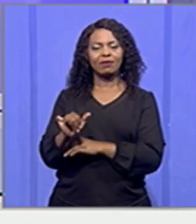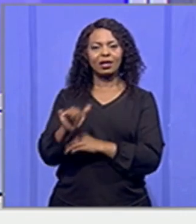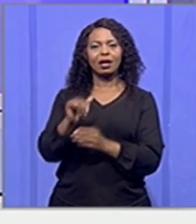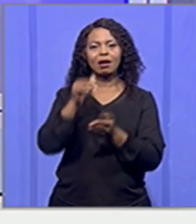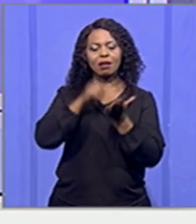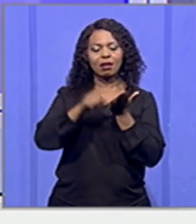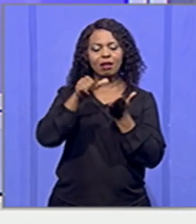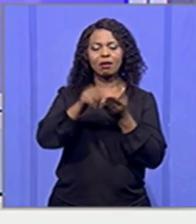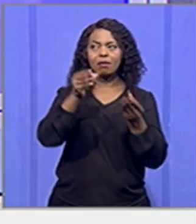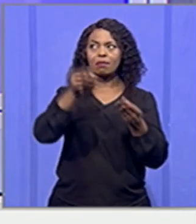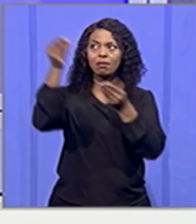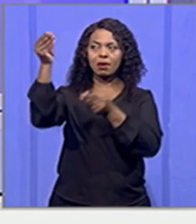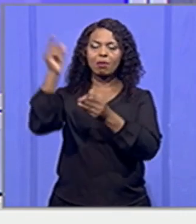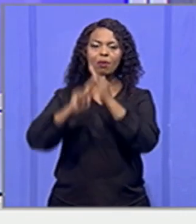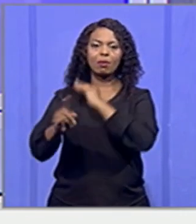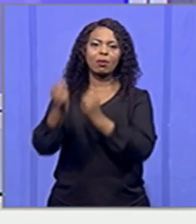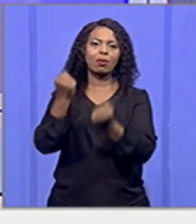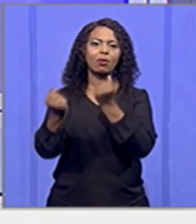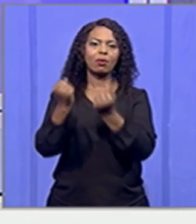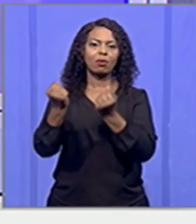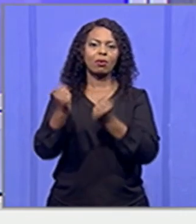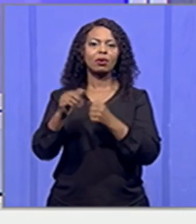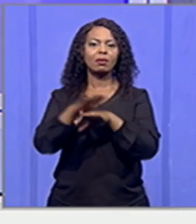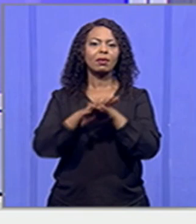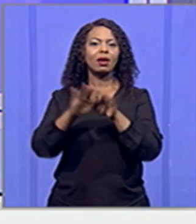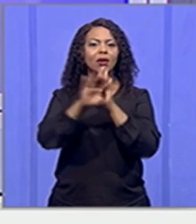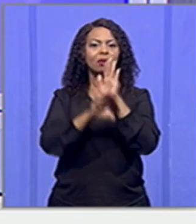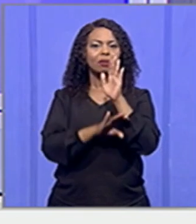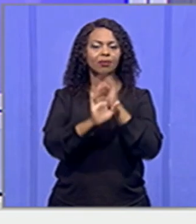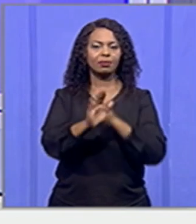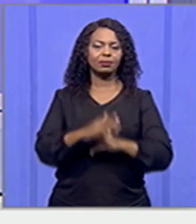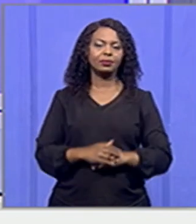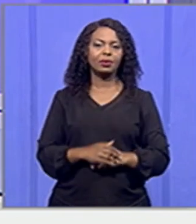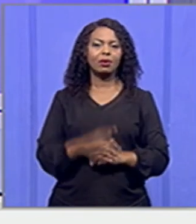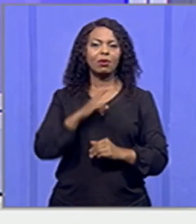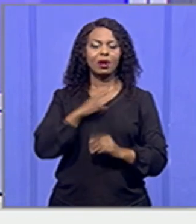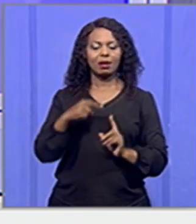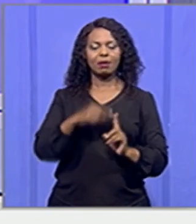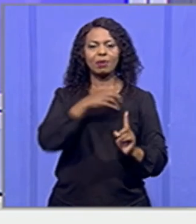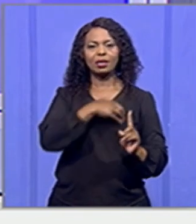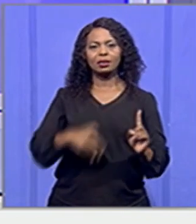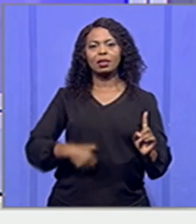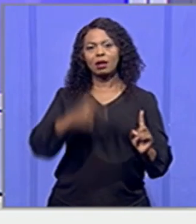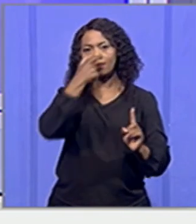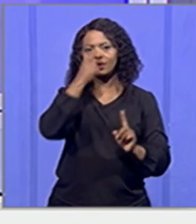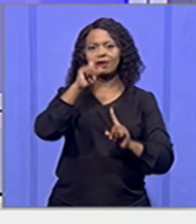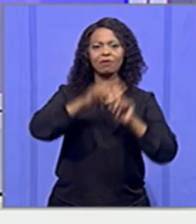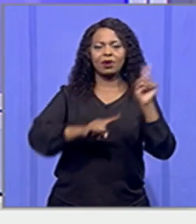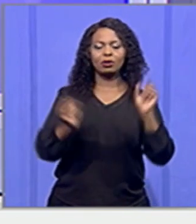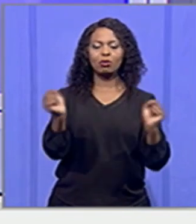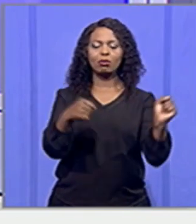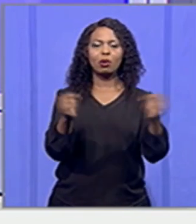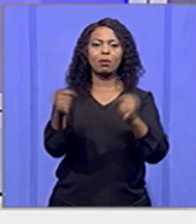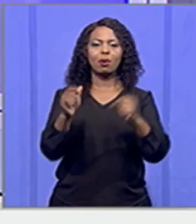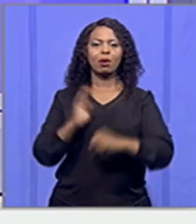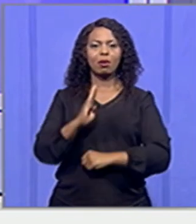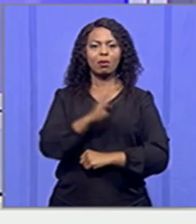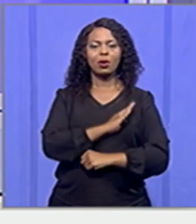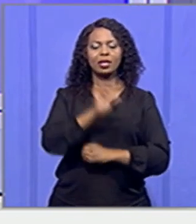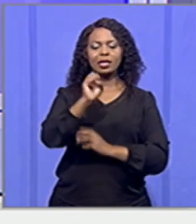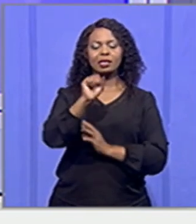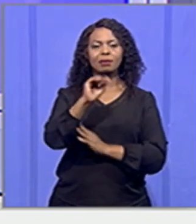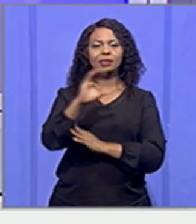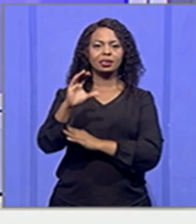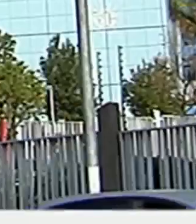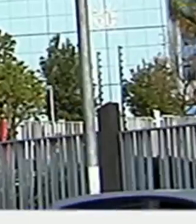ditlankana ka bonako kwa kgotlatshekelo ya molaotheo ka ga go retelelwa ga Mopresidente Cyril Ramaphosa go thapa boto ya